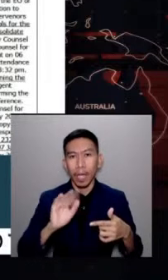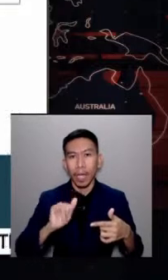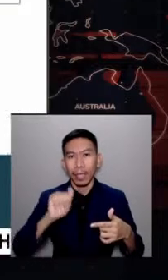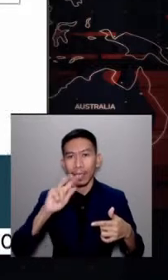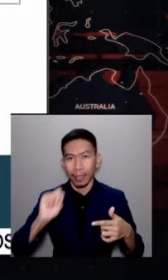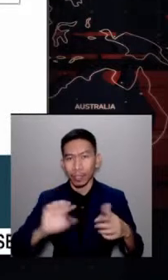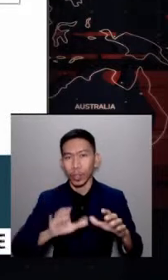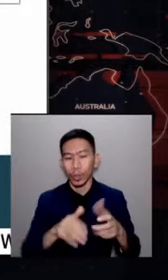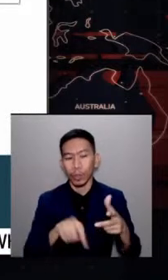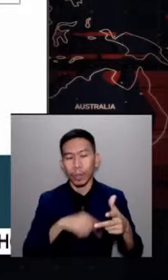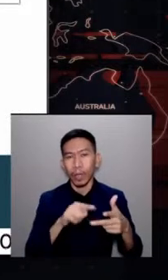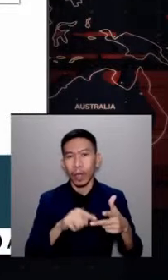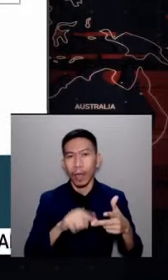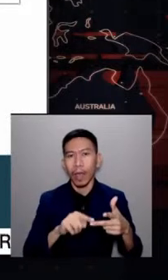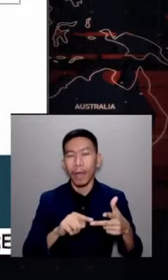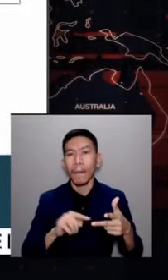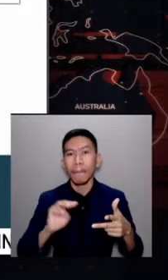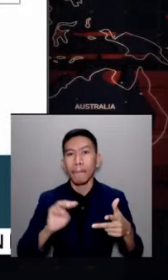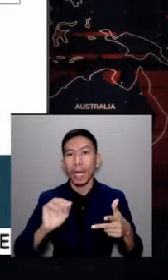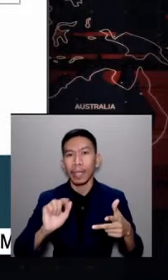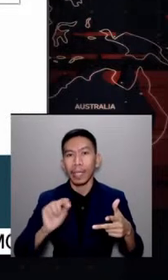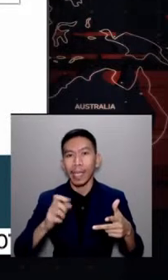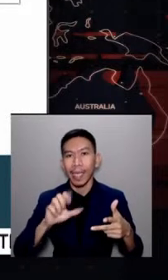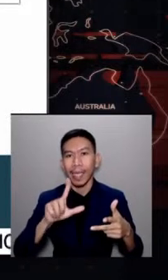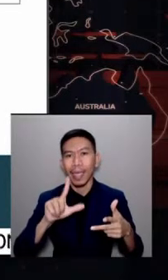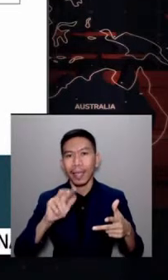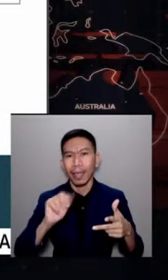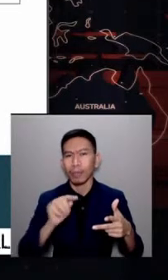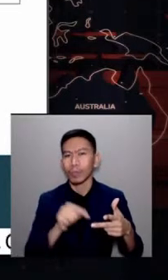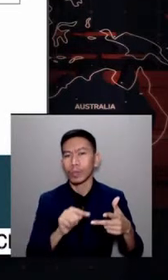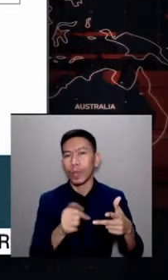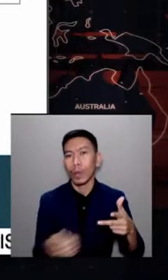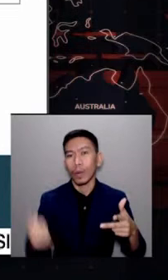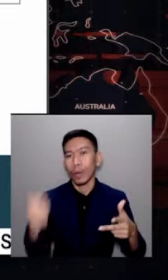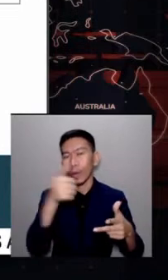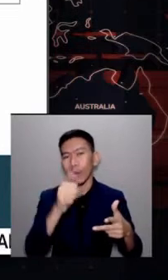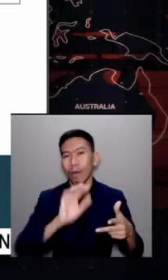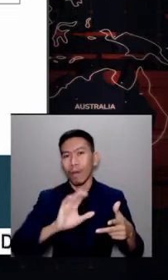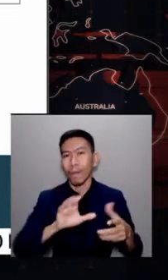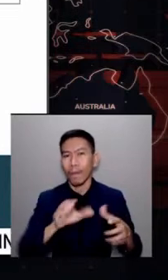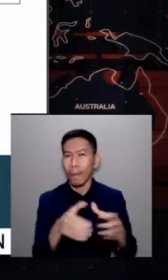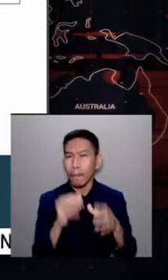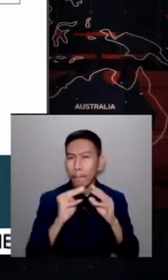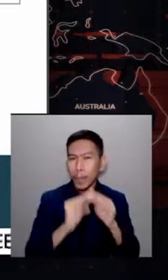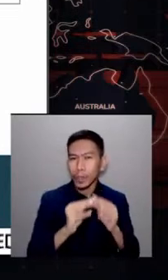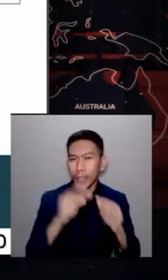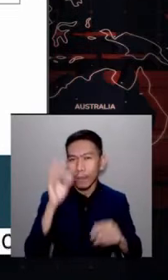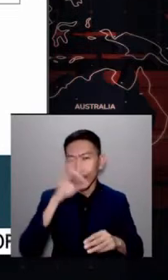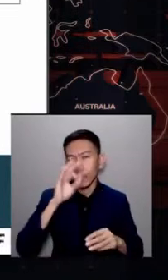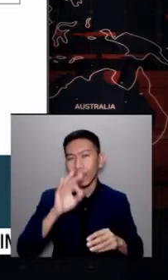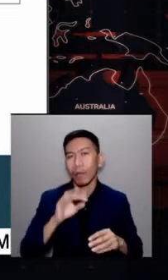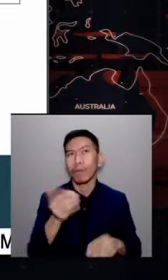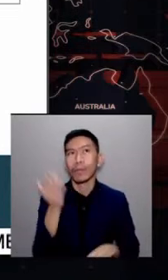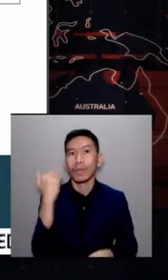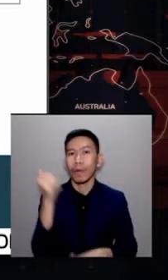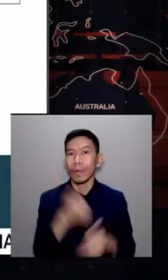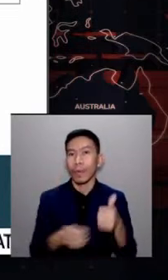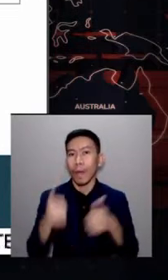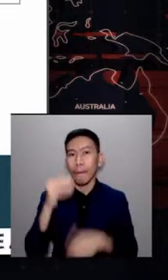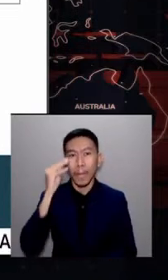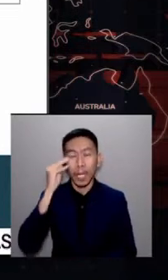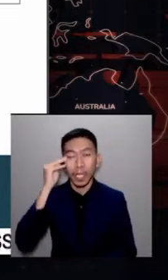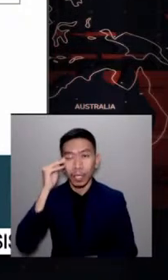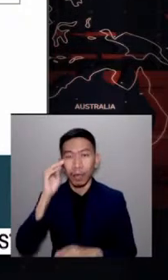and Abubakar Mangelen, Commissioner of the National Commission on Muslim Filipinos and former chairman of Marcos's political